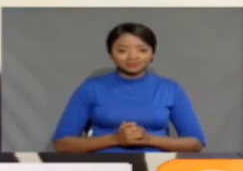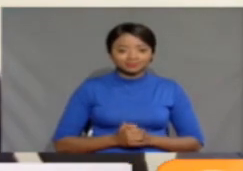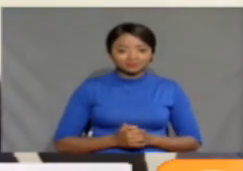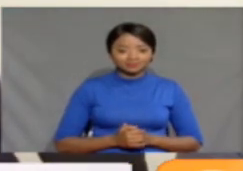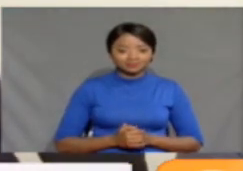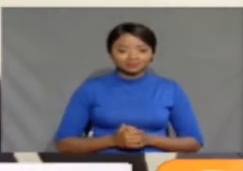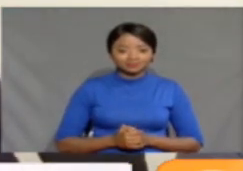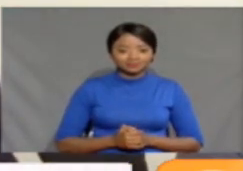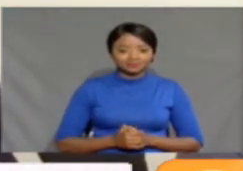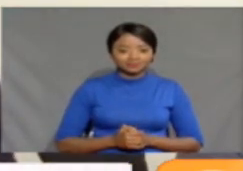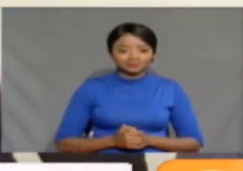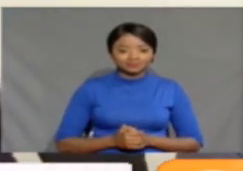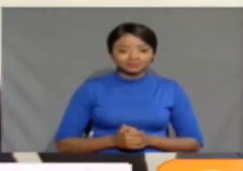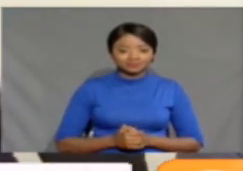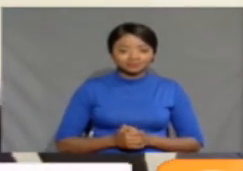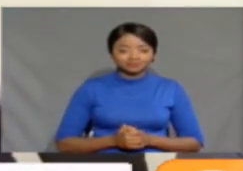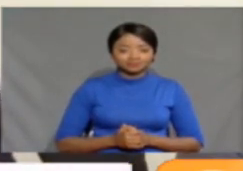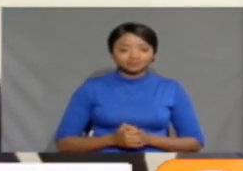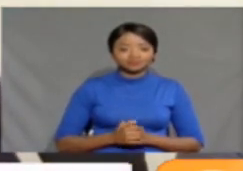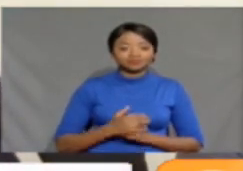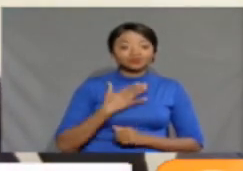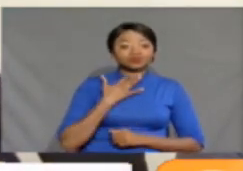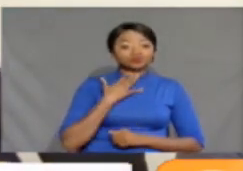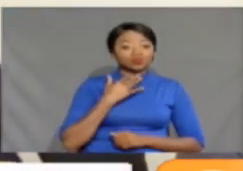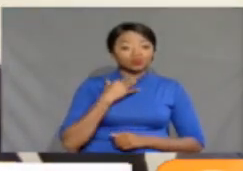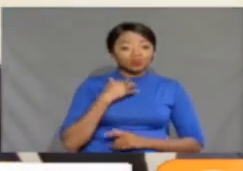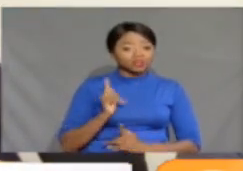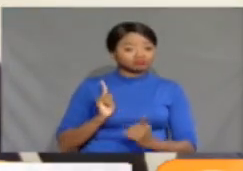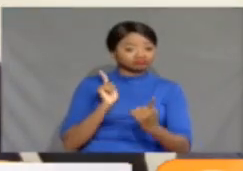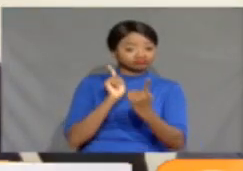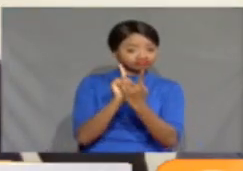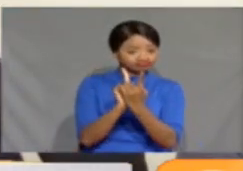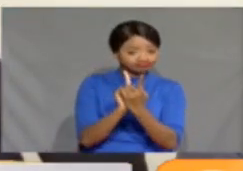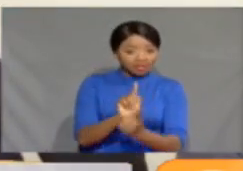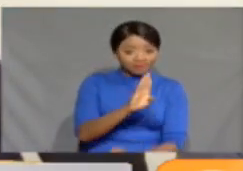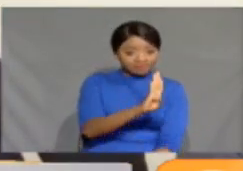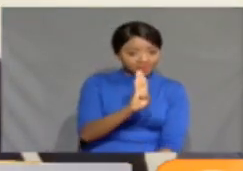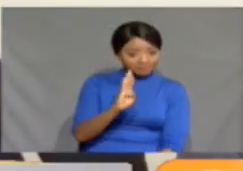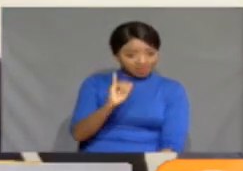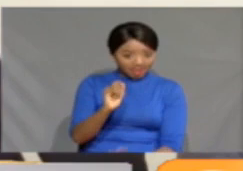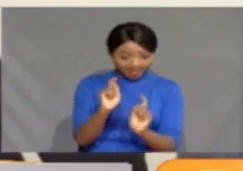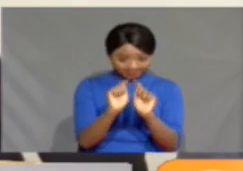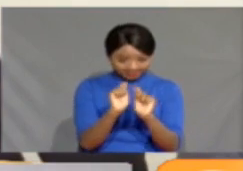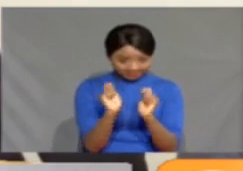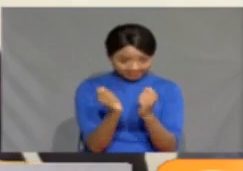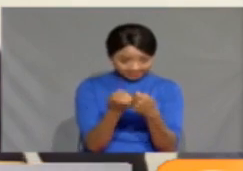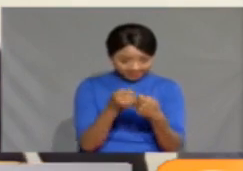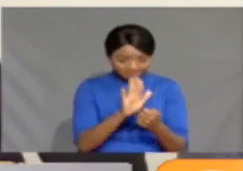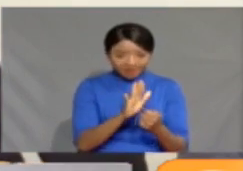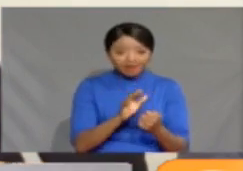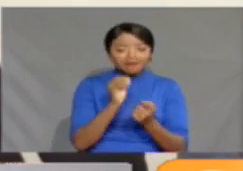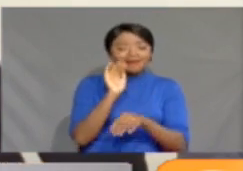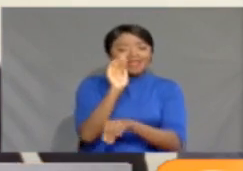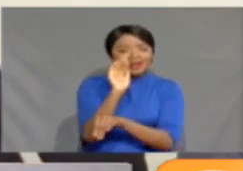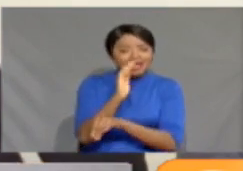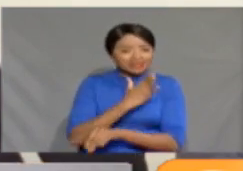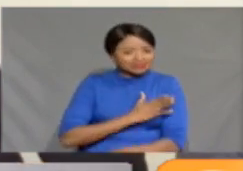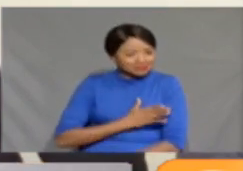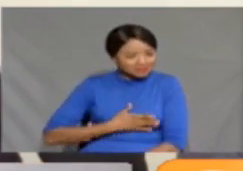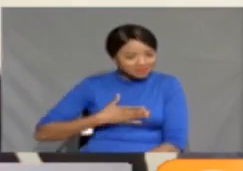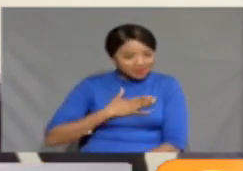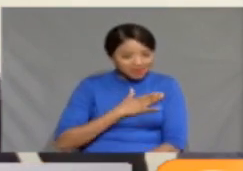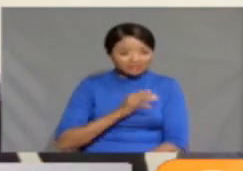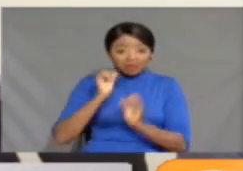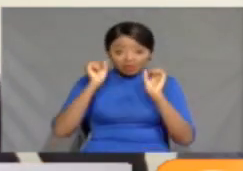We want to go before the Building Bridges Initiative and also present our request that